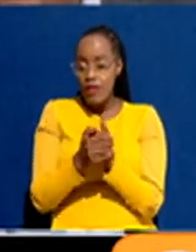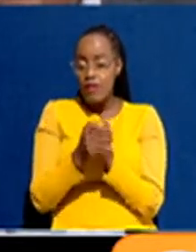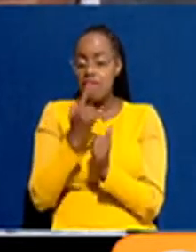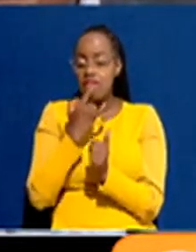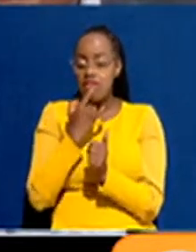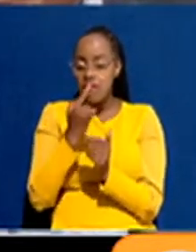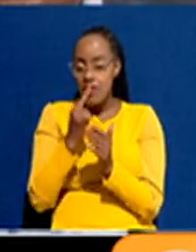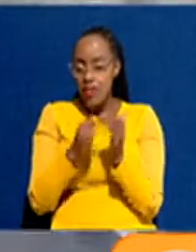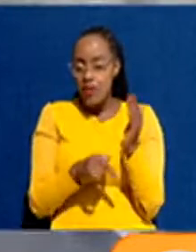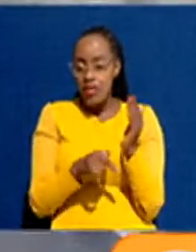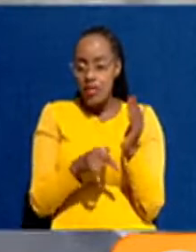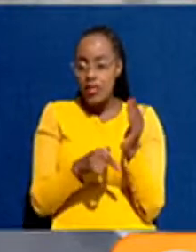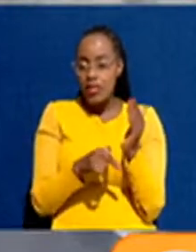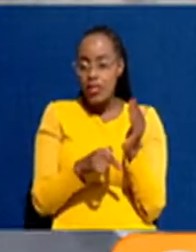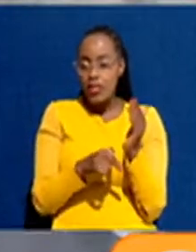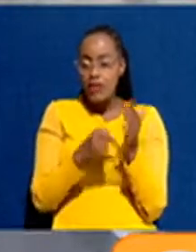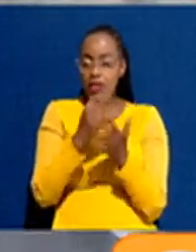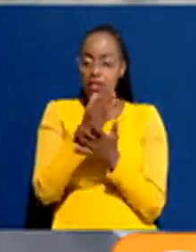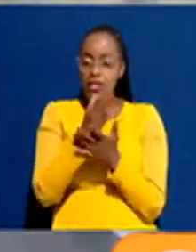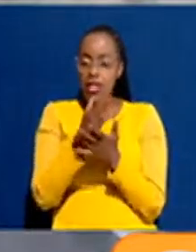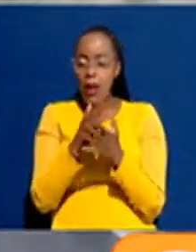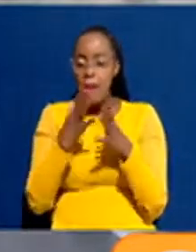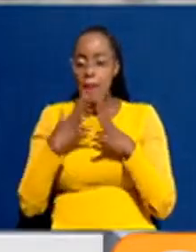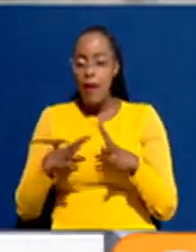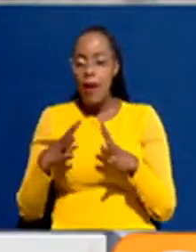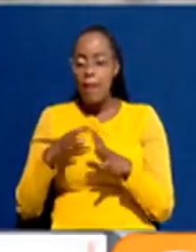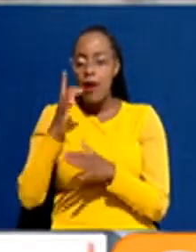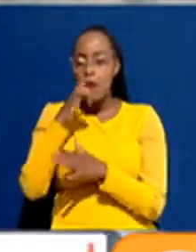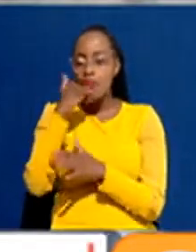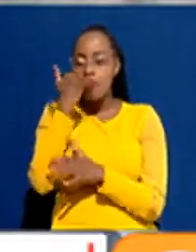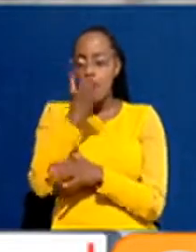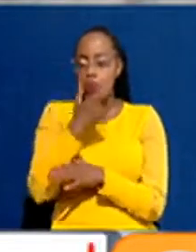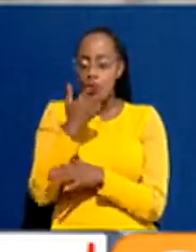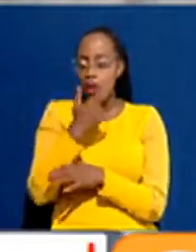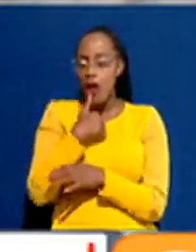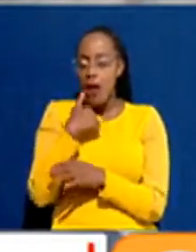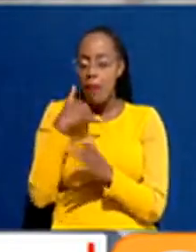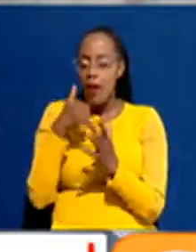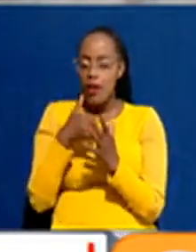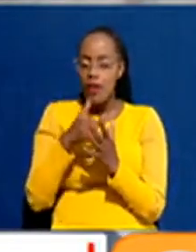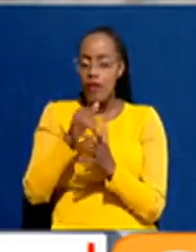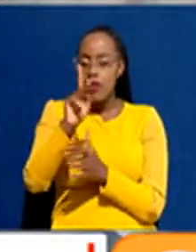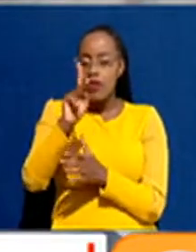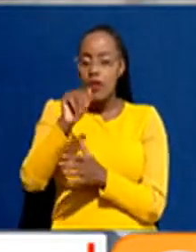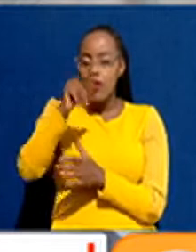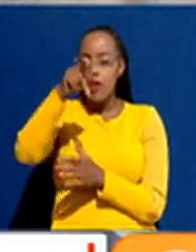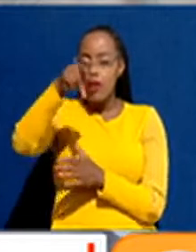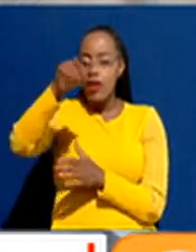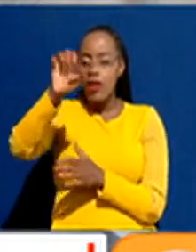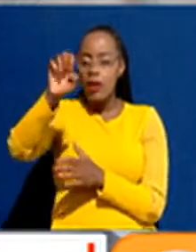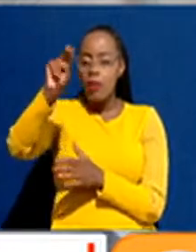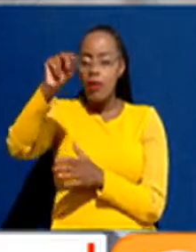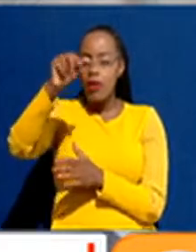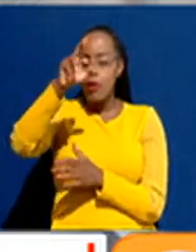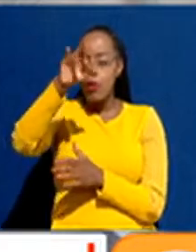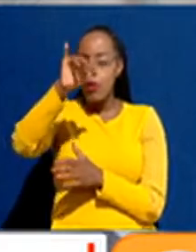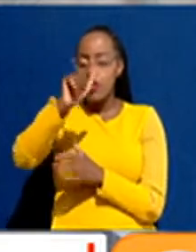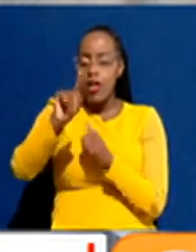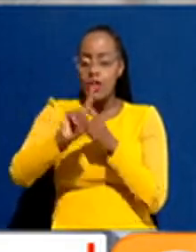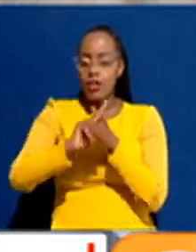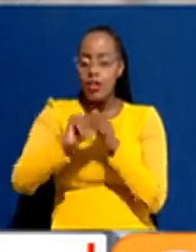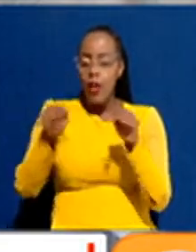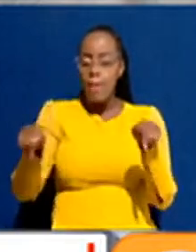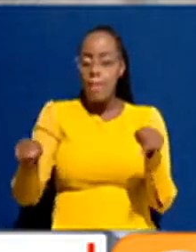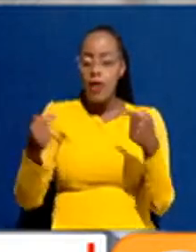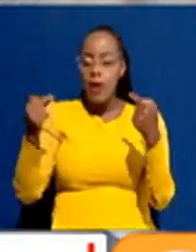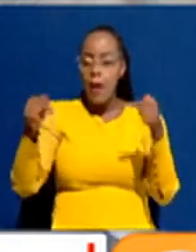that some people who are said to have been part of the Kapenguria Six ended up quarreling, or some